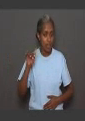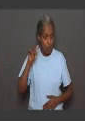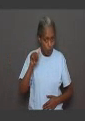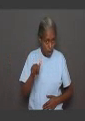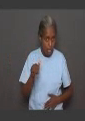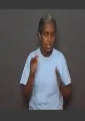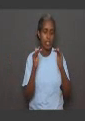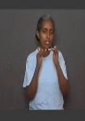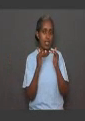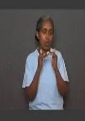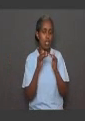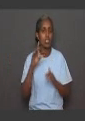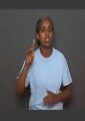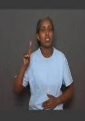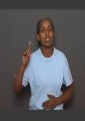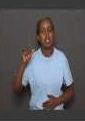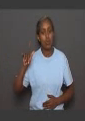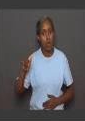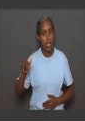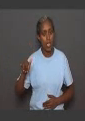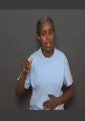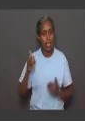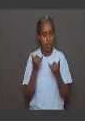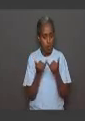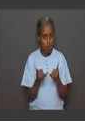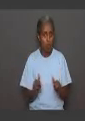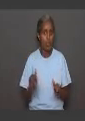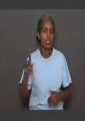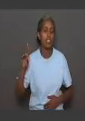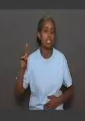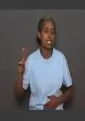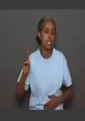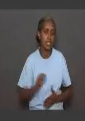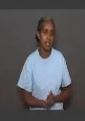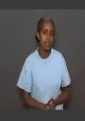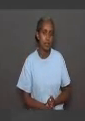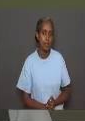Y equals dy over d.